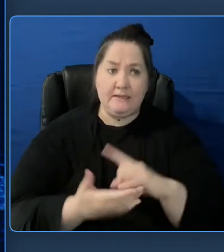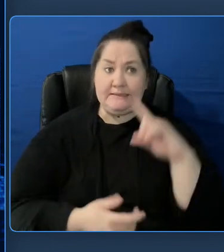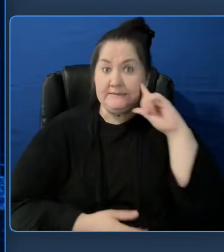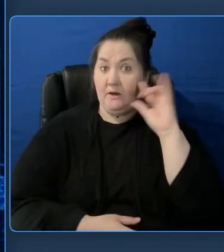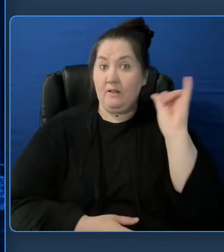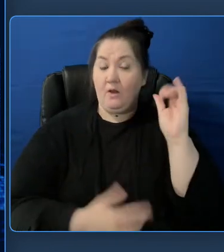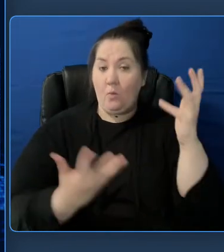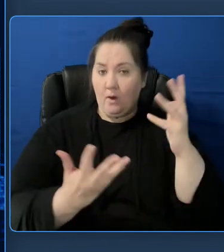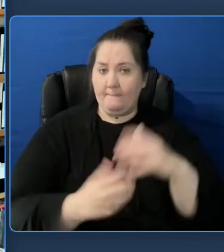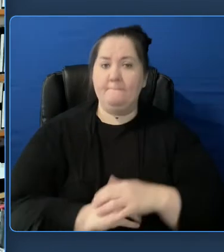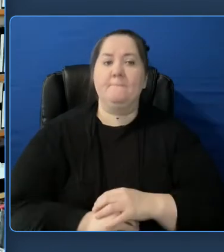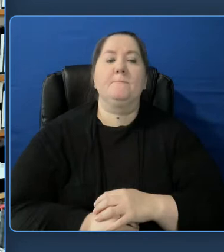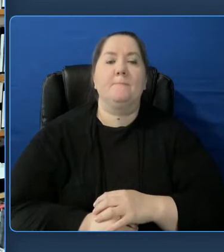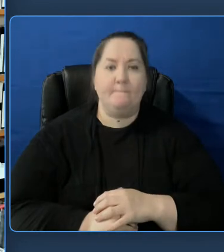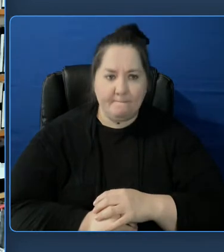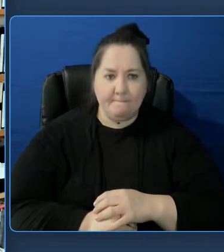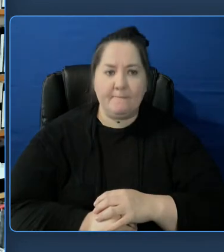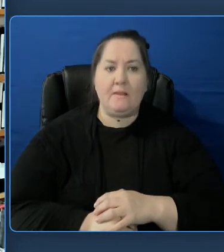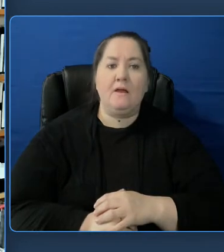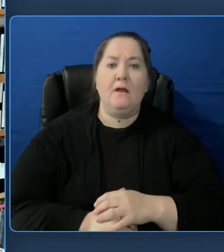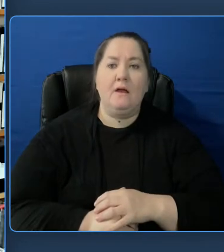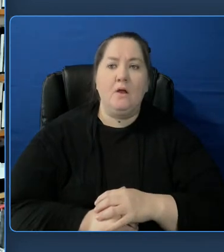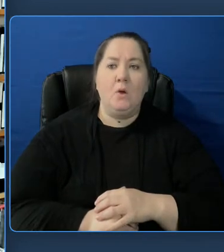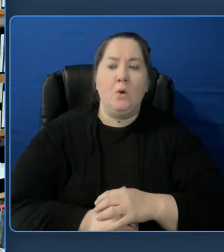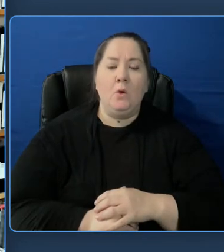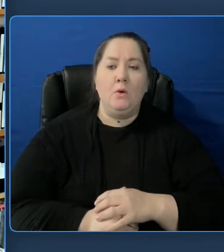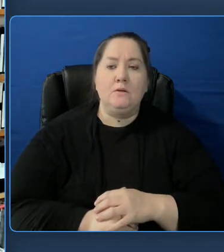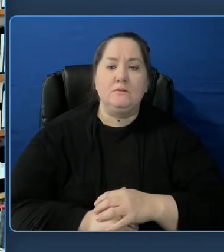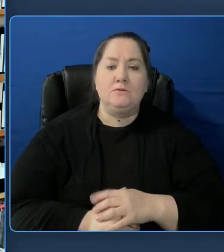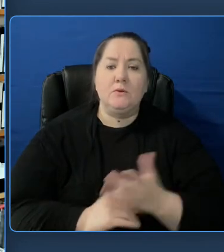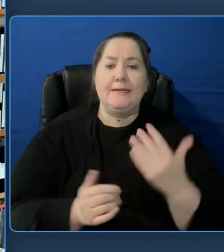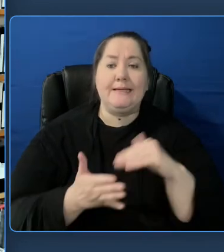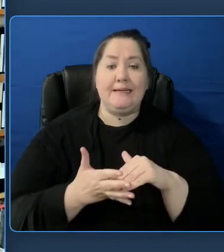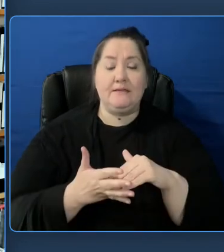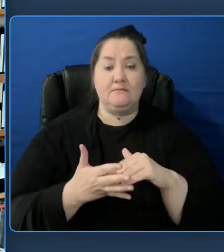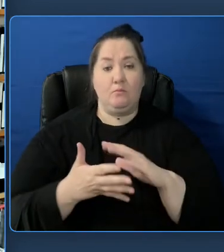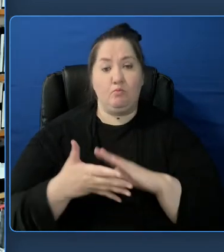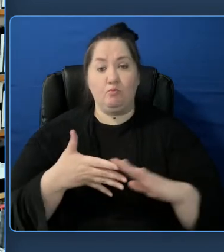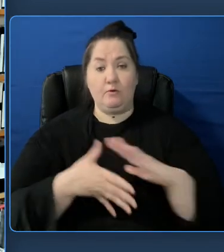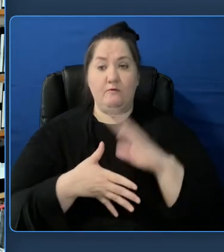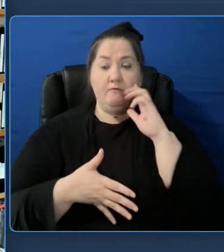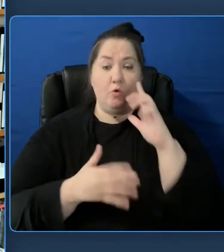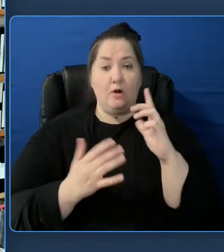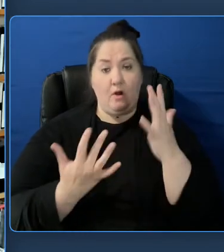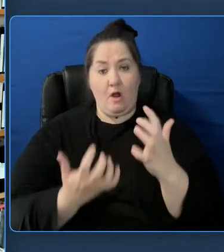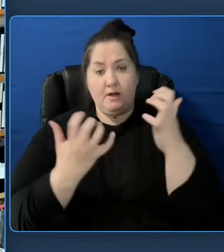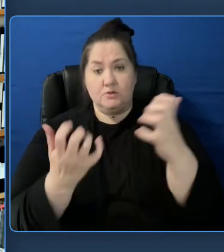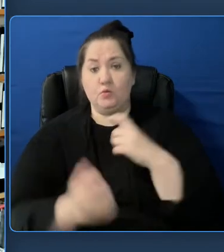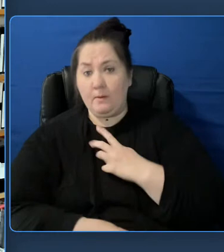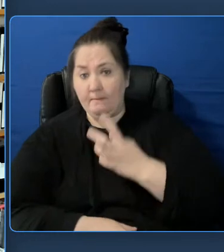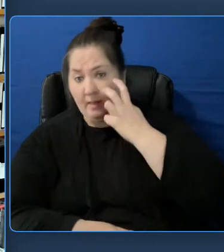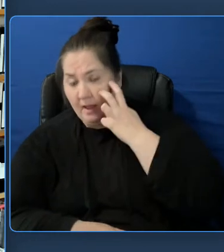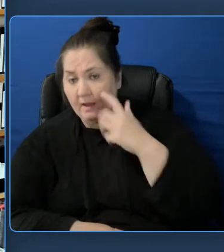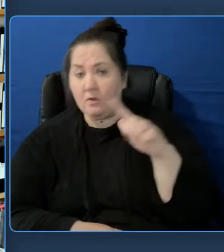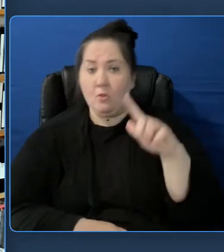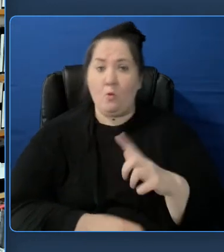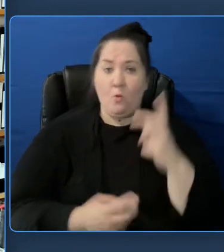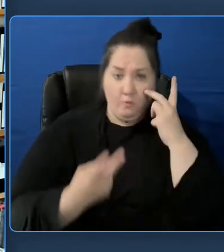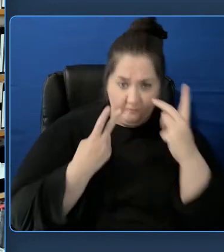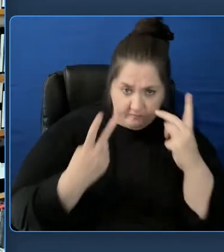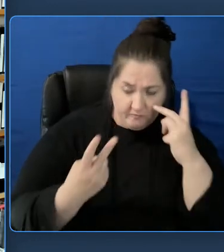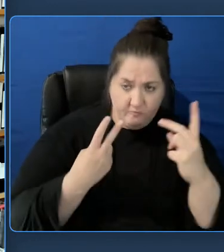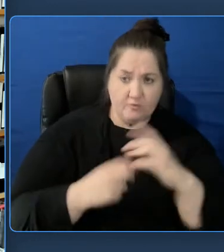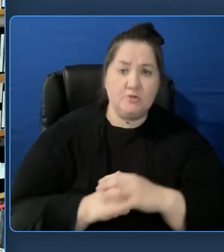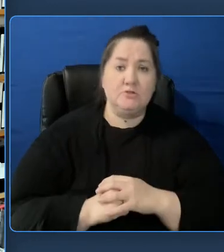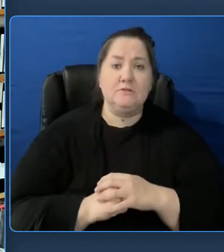sound like? Right. Well, in a way, it is for, again, principally for an audience of folks who are blind or have low vision, it